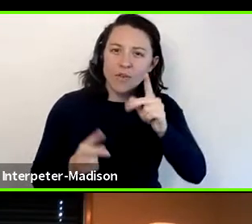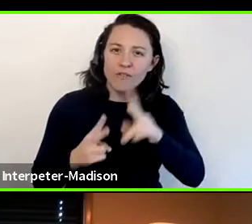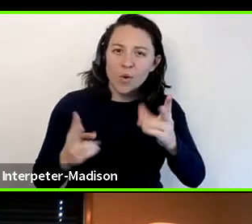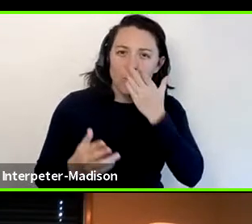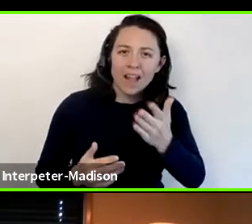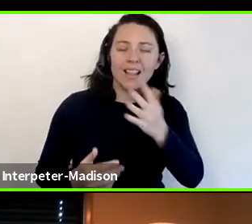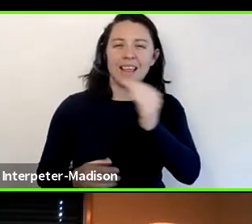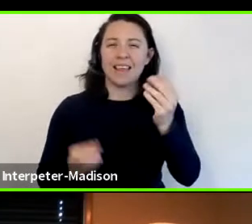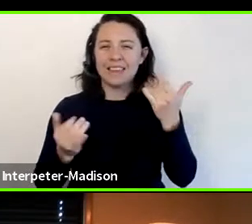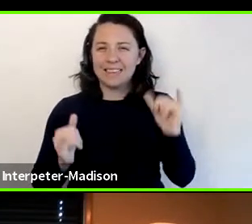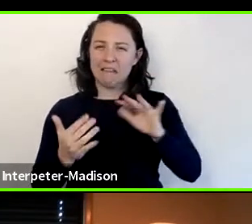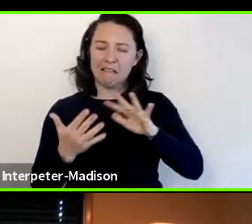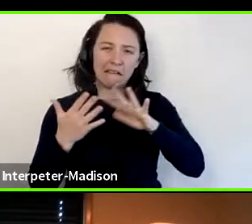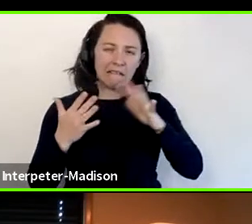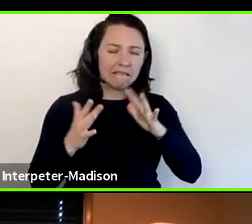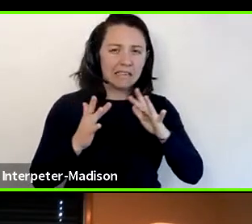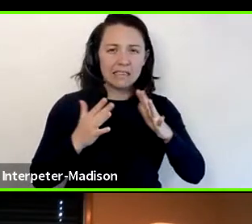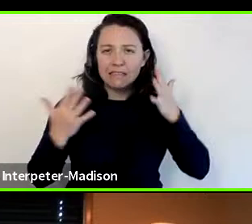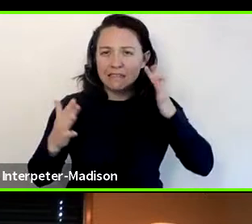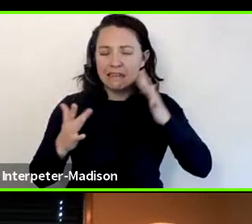hearing you very well.